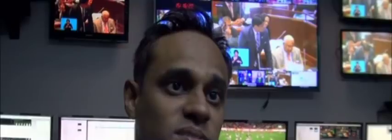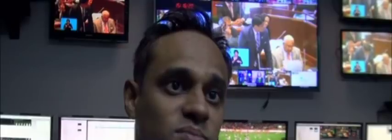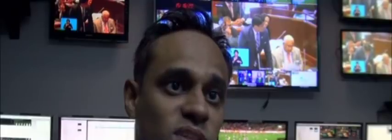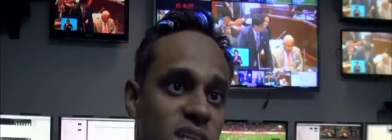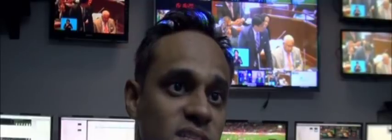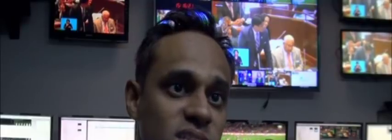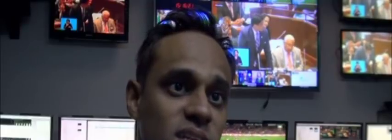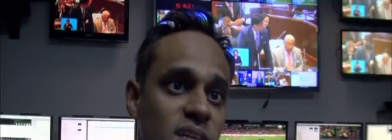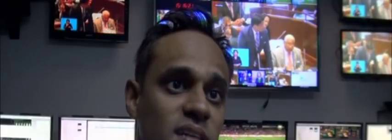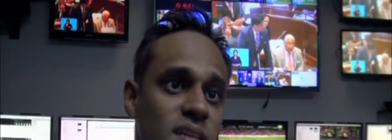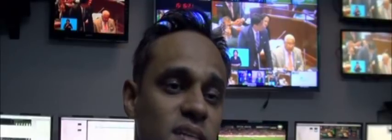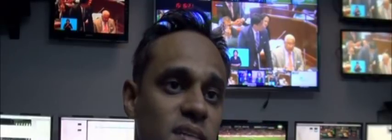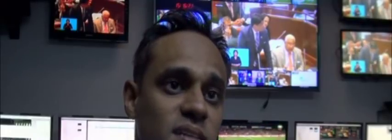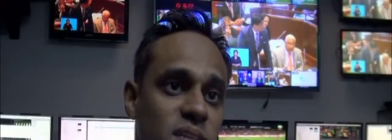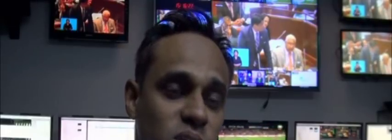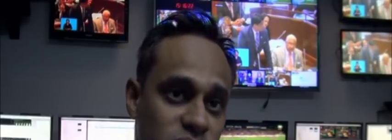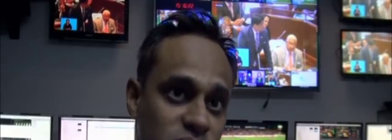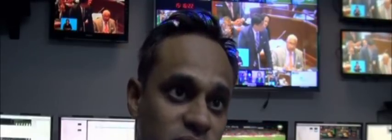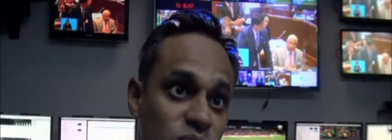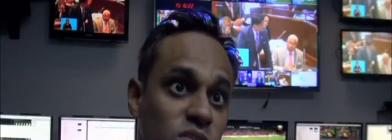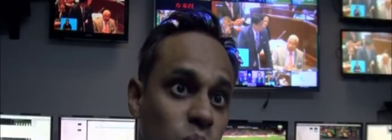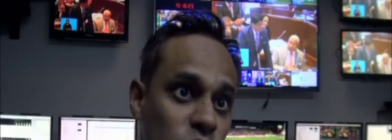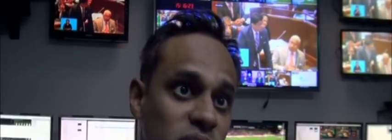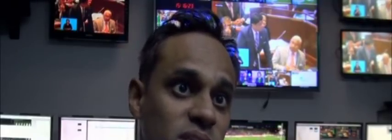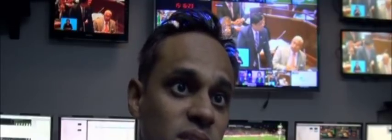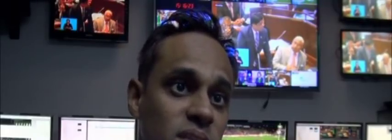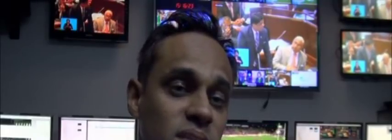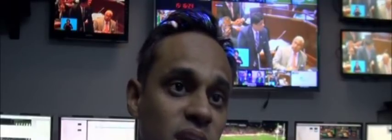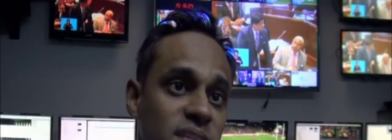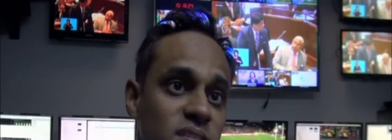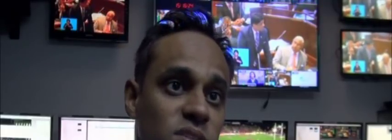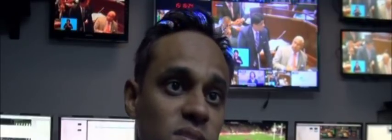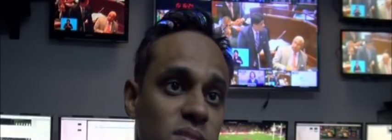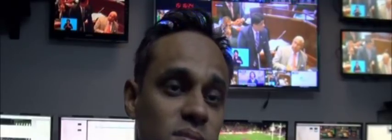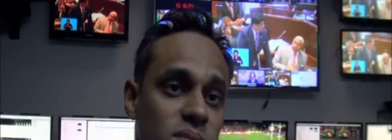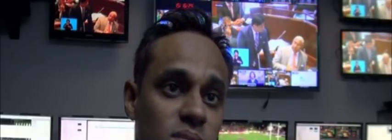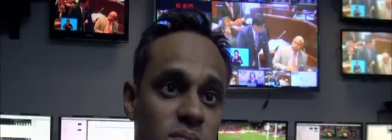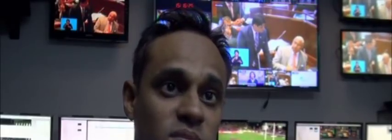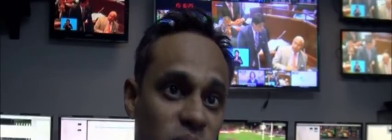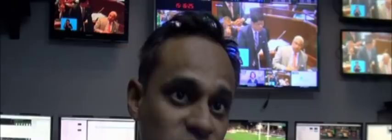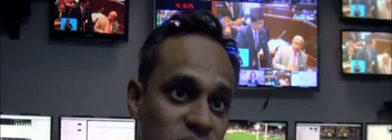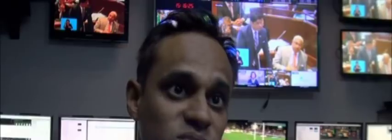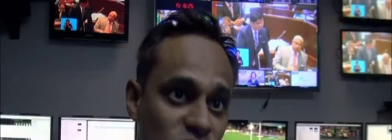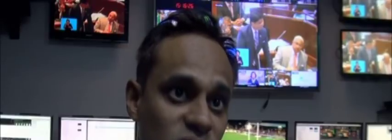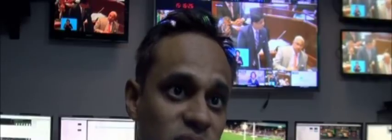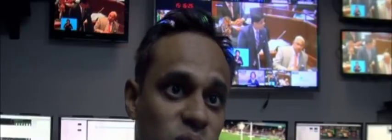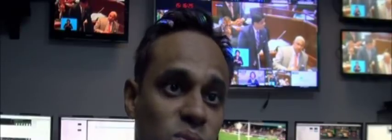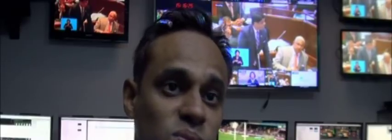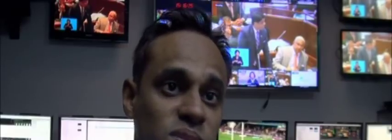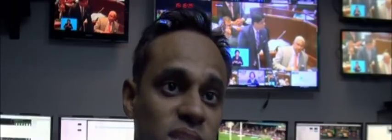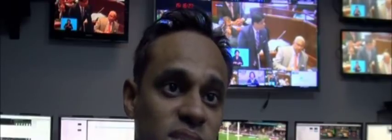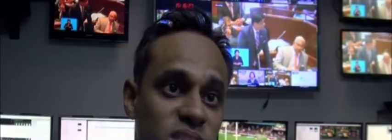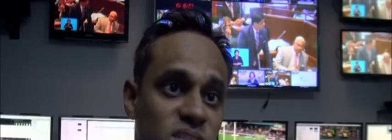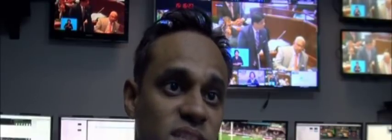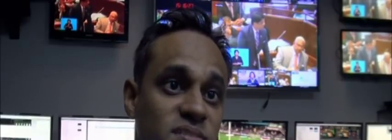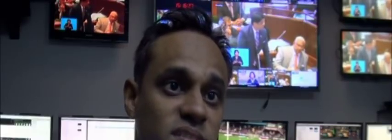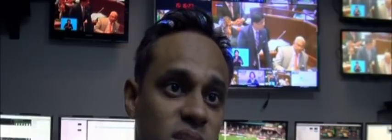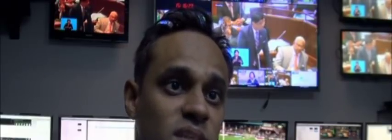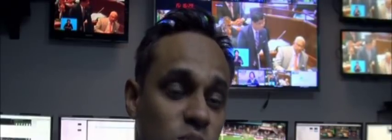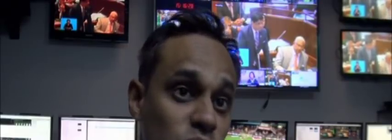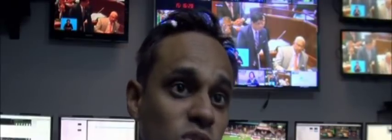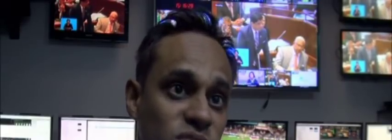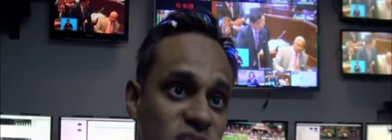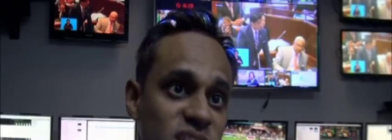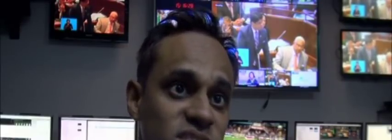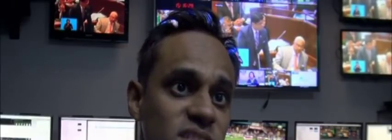all television broadcast in terms of sporting rights for rugby, soccer and all the other national